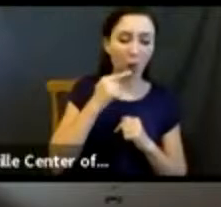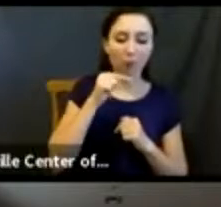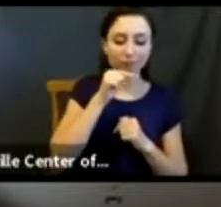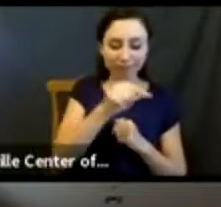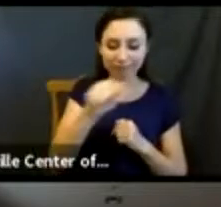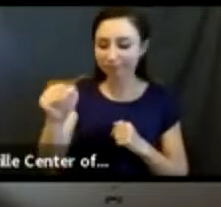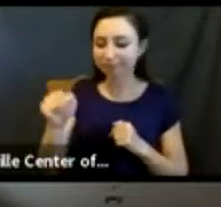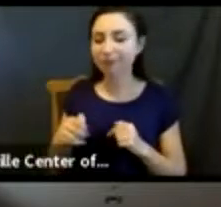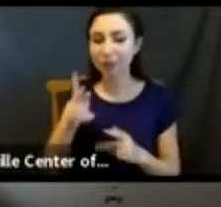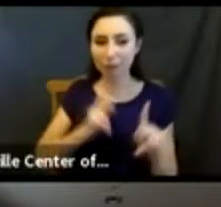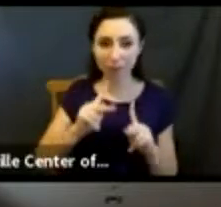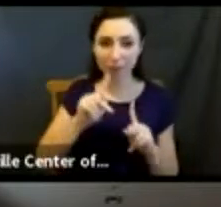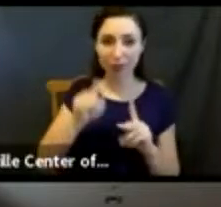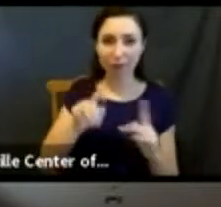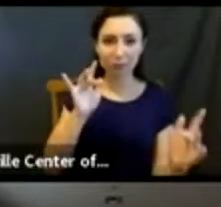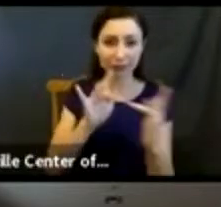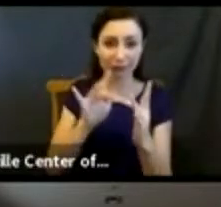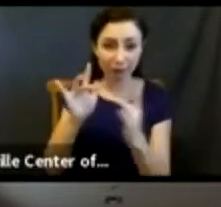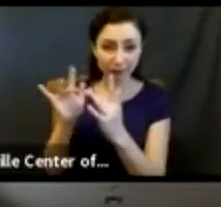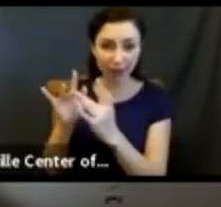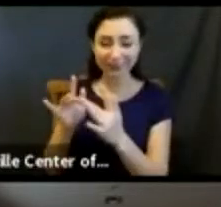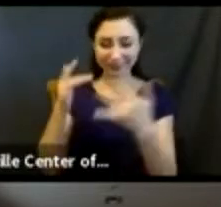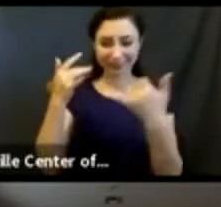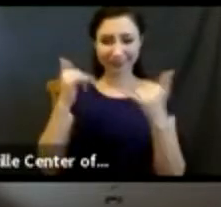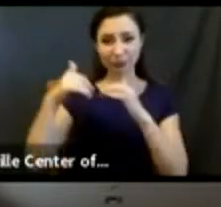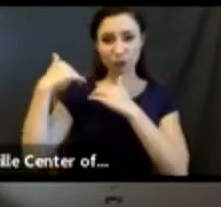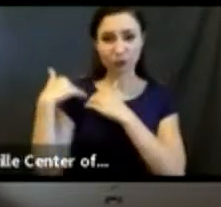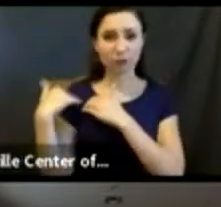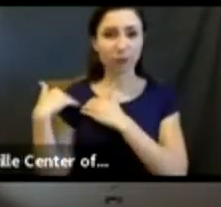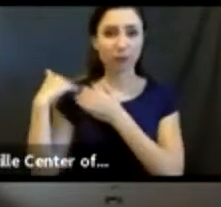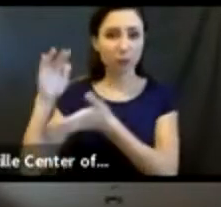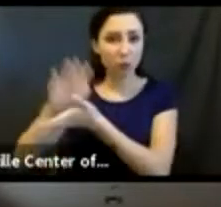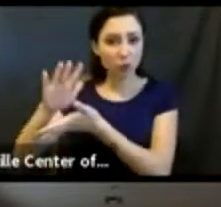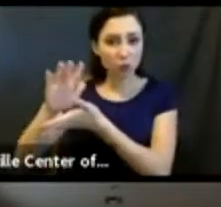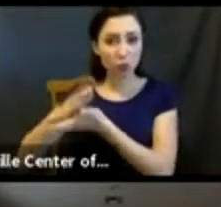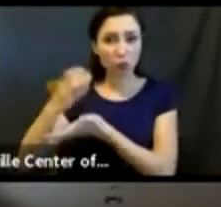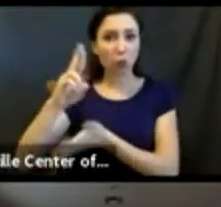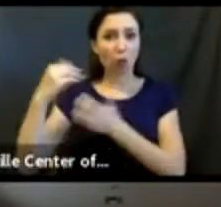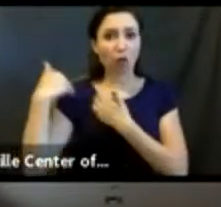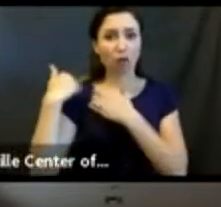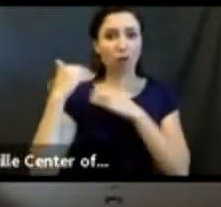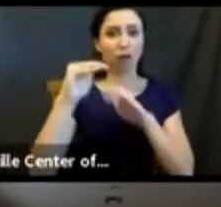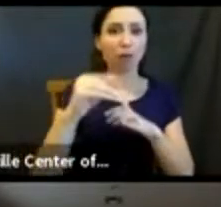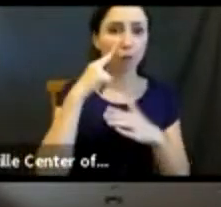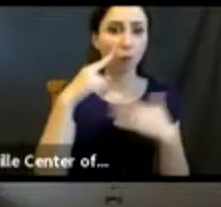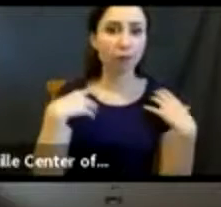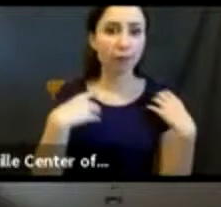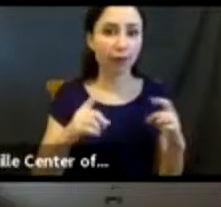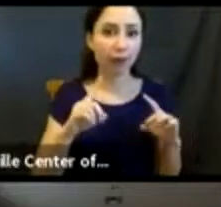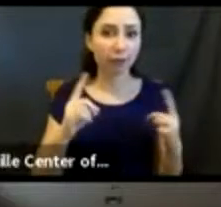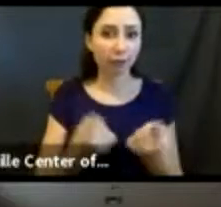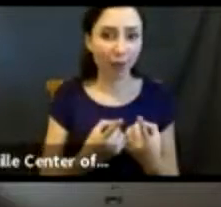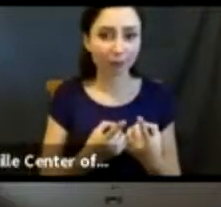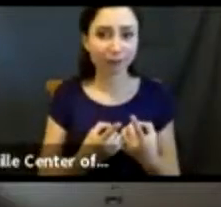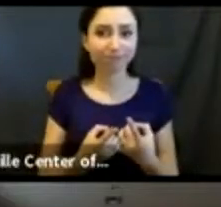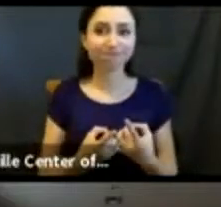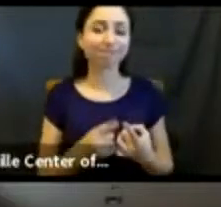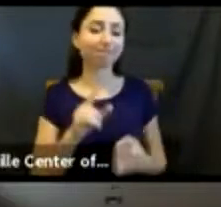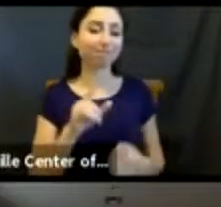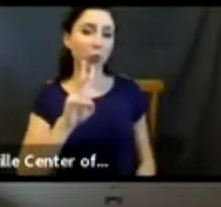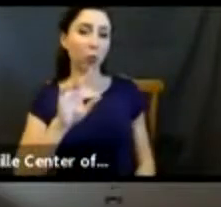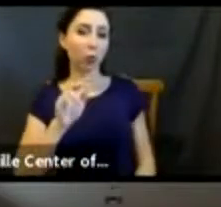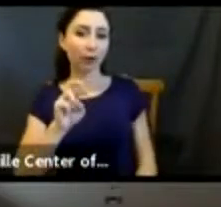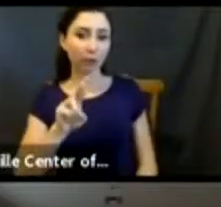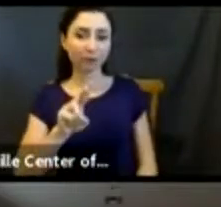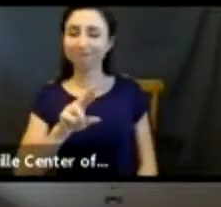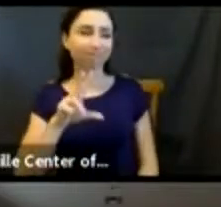Does that still on the school, or does it all fall to the health department? No, that falls on the school.